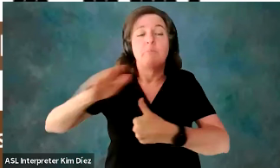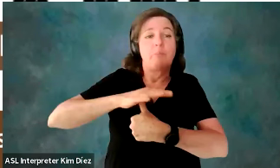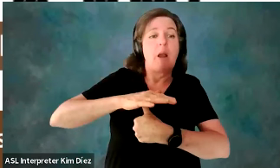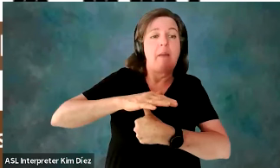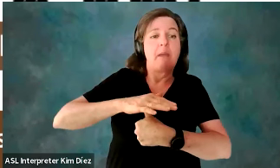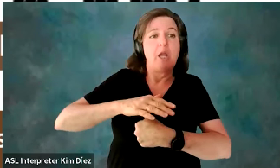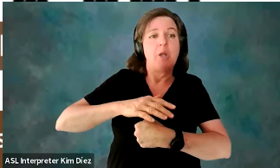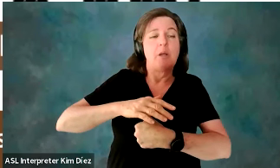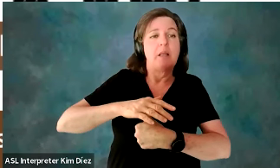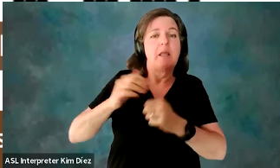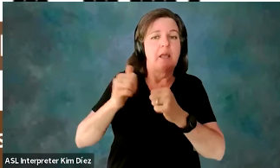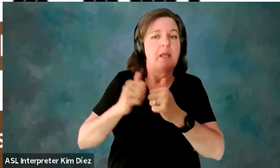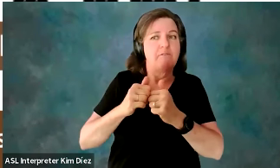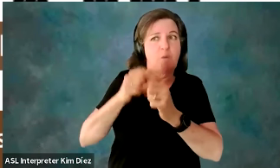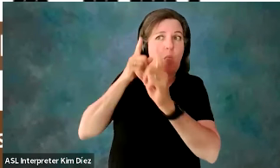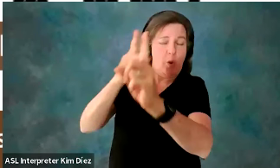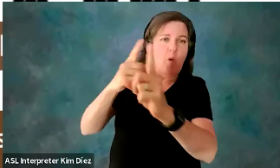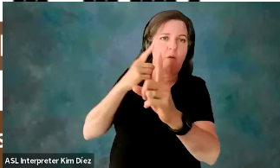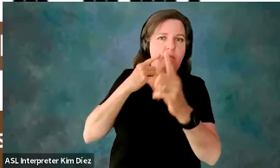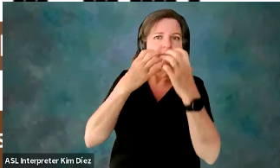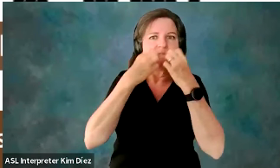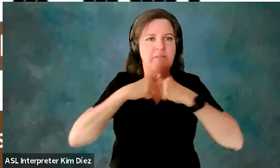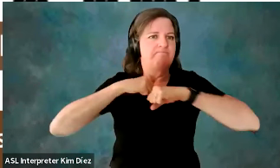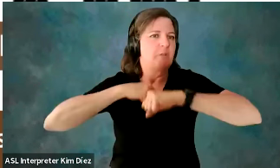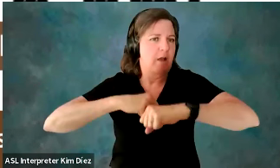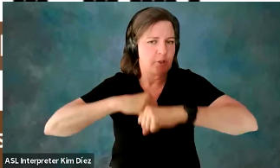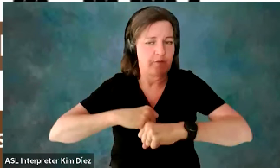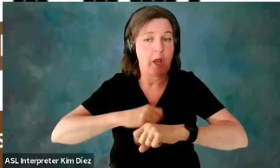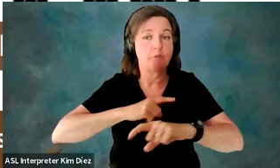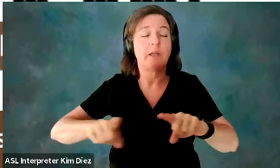mainly with the conservation goal in mind. But the